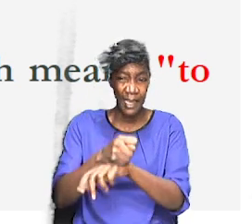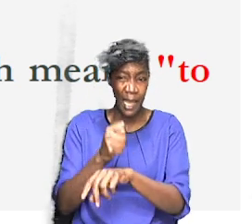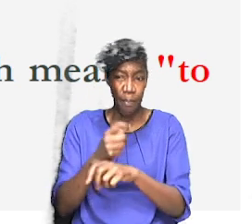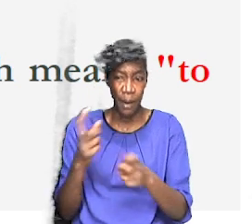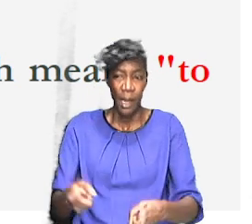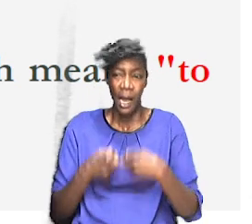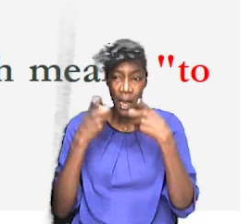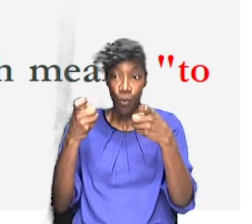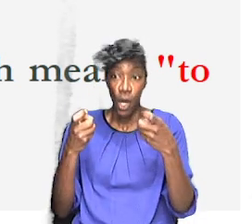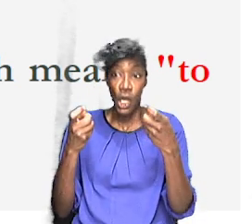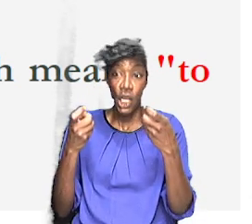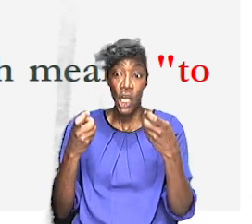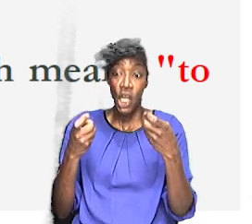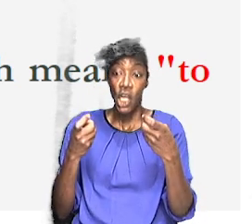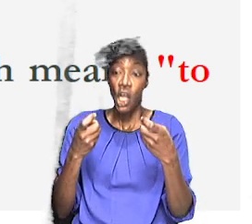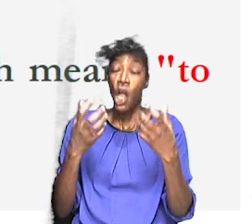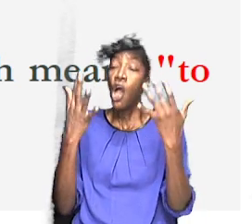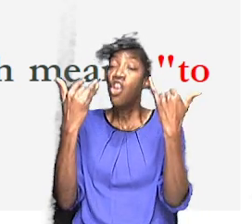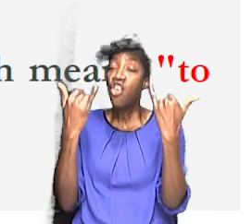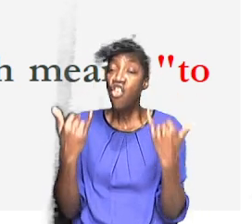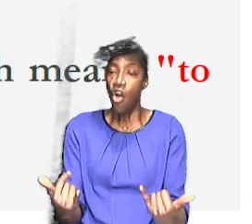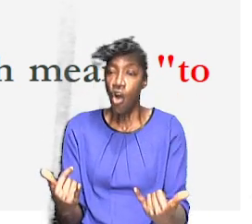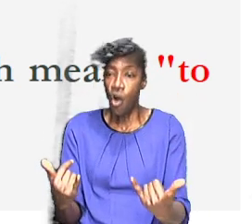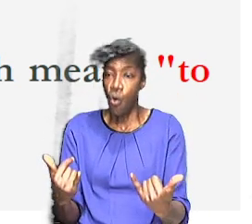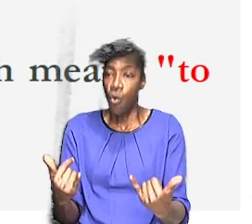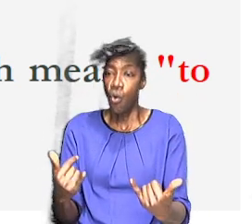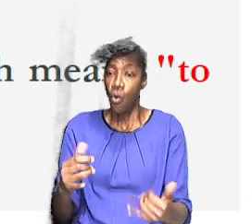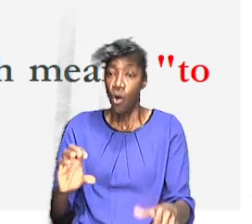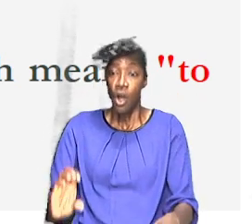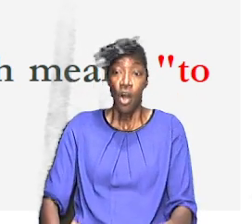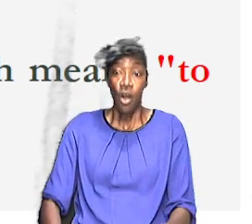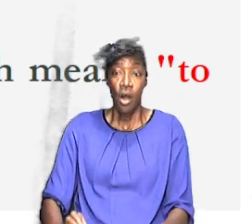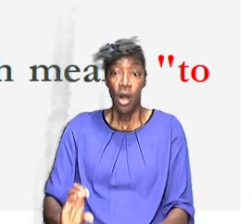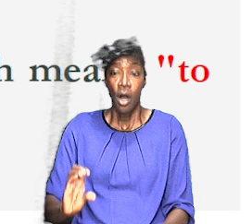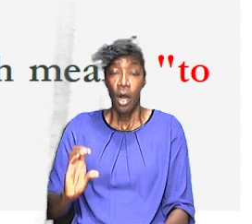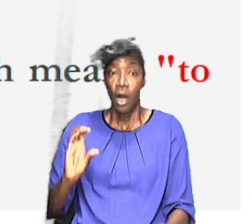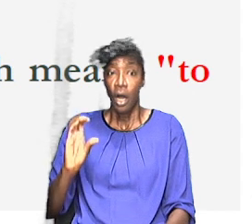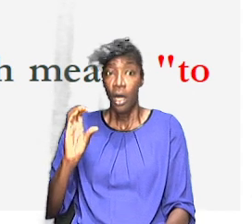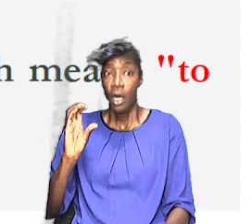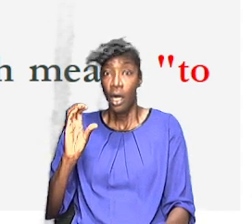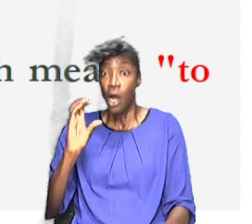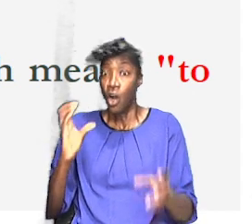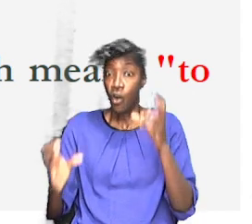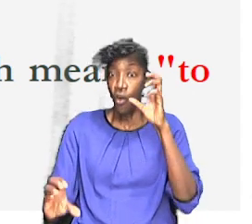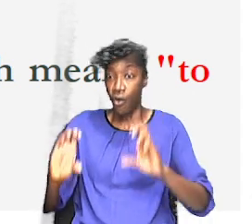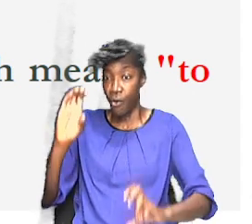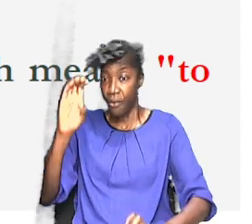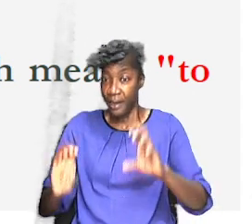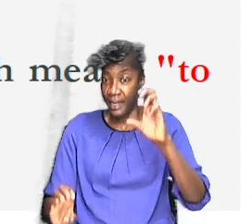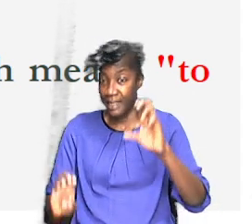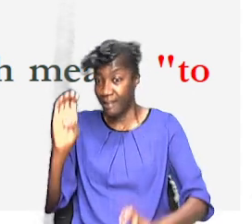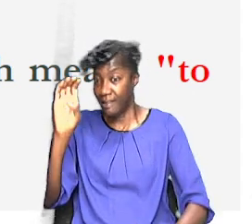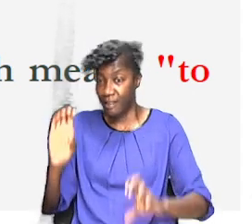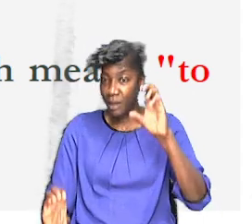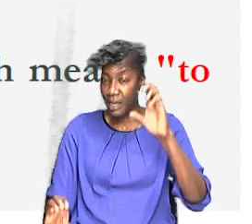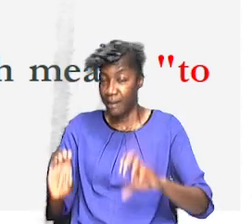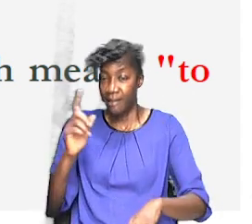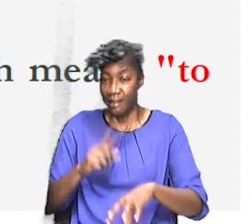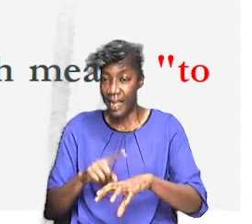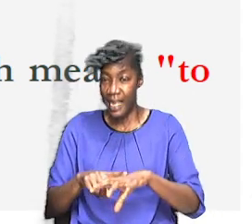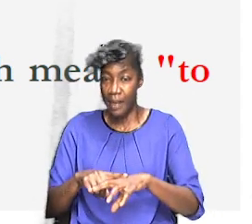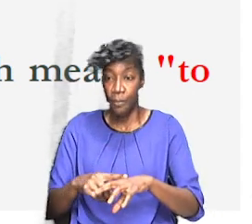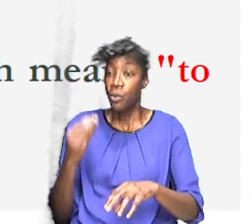to this very day, during our Christmas time, amen, the Jews have a celebration they have every year called the Feast of